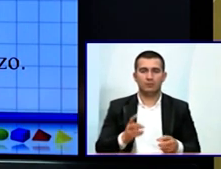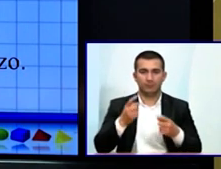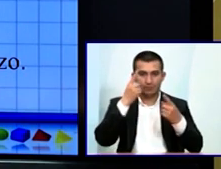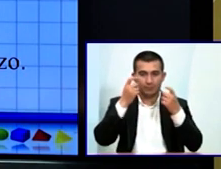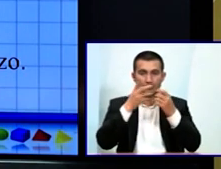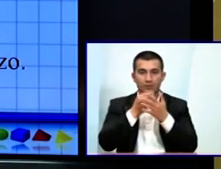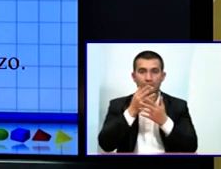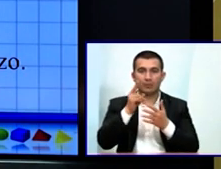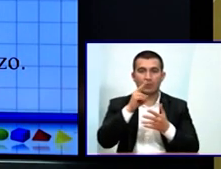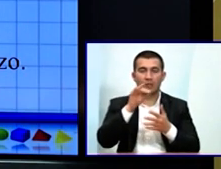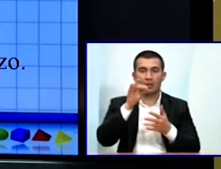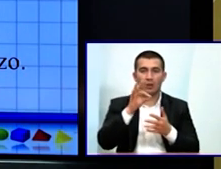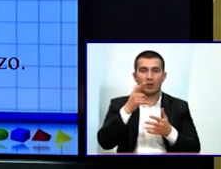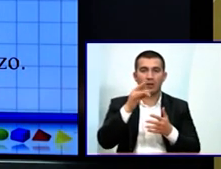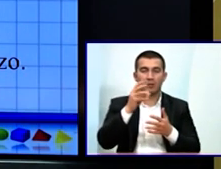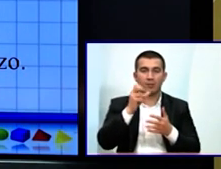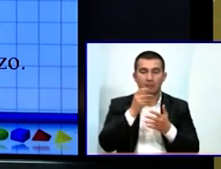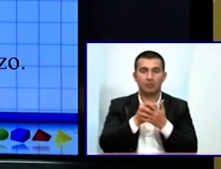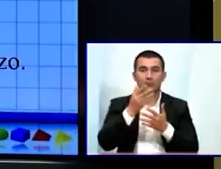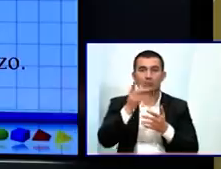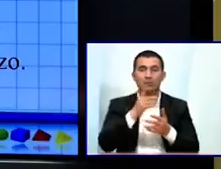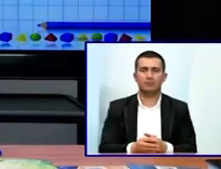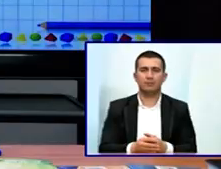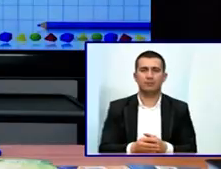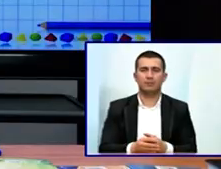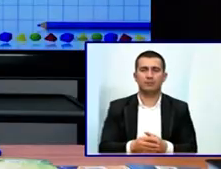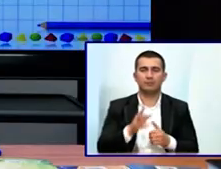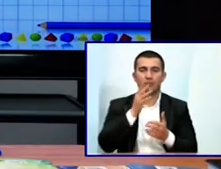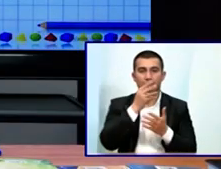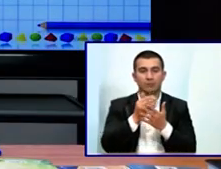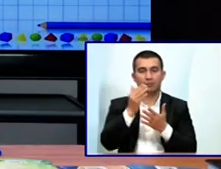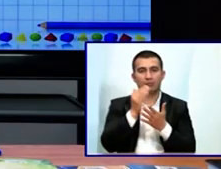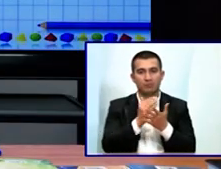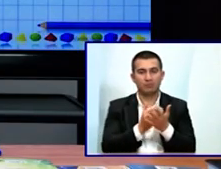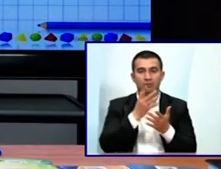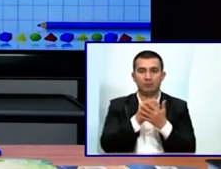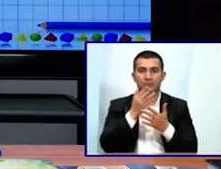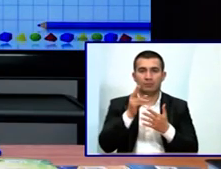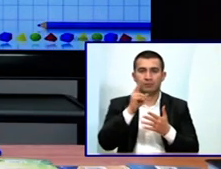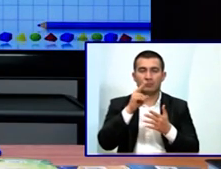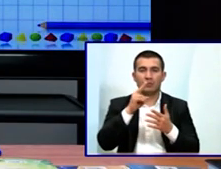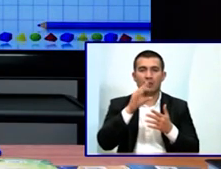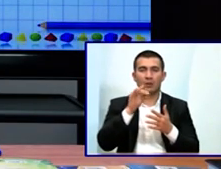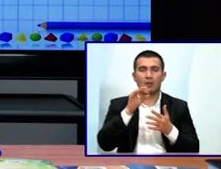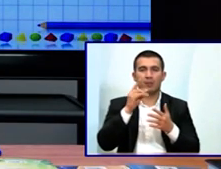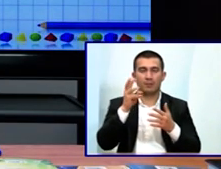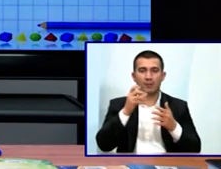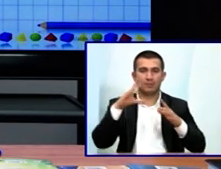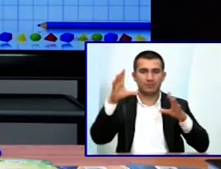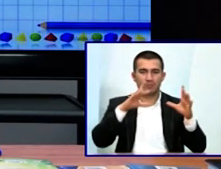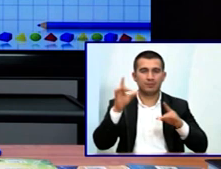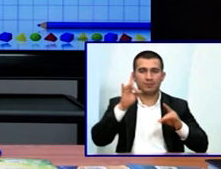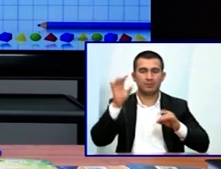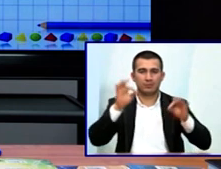Ma'lumotlarni doiraviy diagramma ko'rinishida ham tasvirlash mumkin. Odatda doiraviy diagrammalar bir butun narsaning